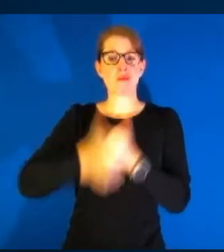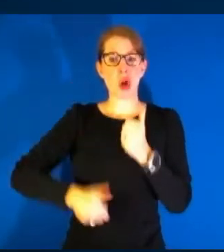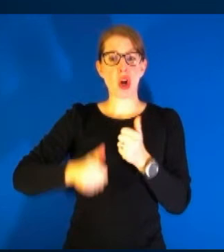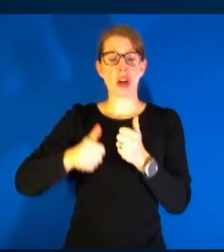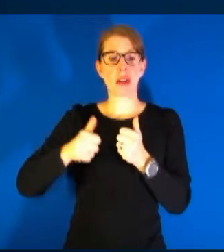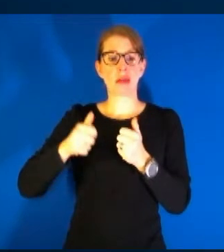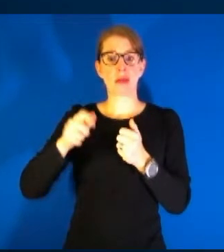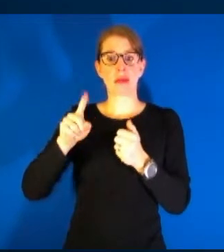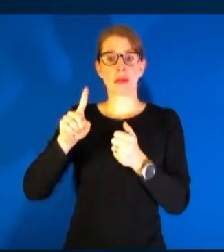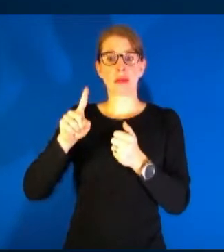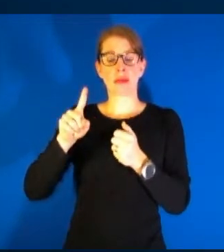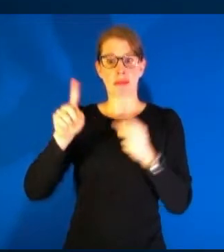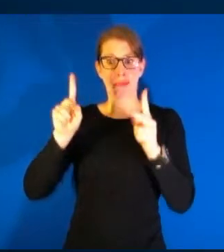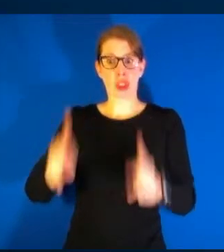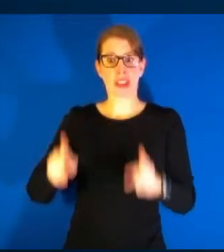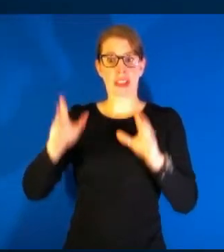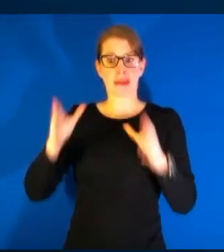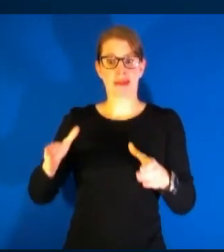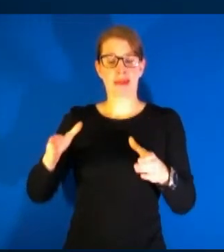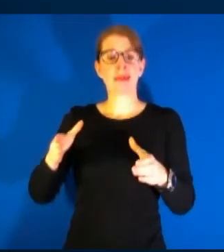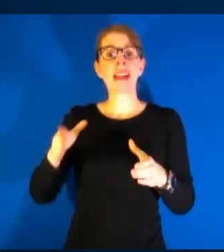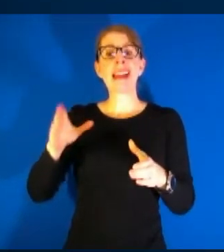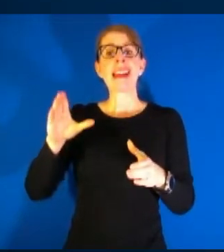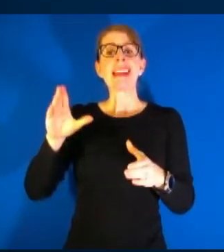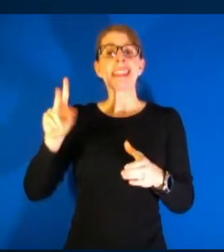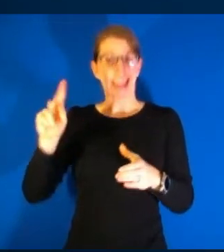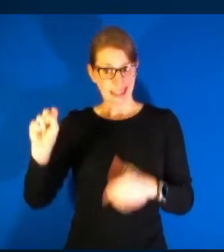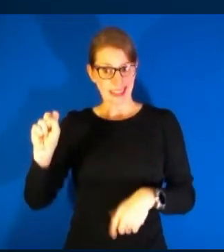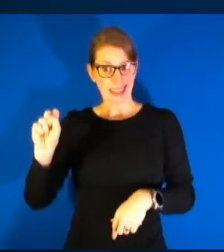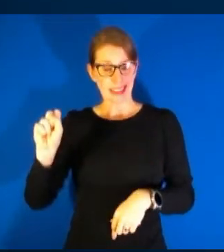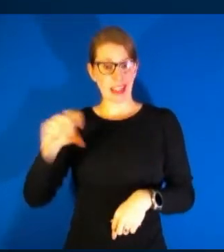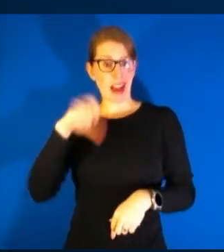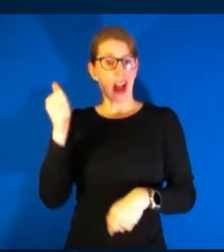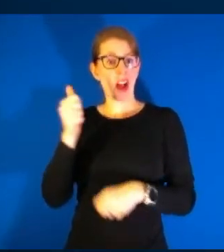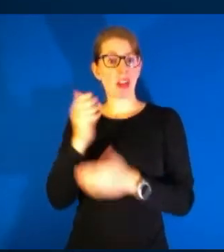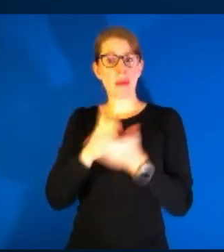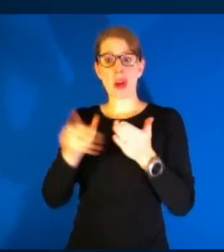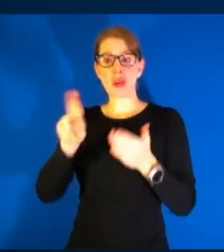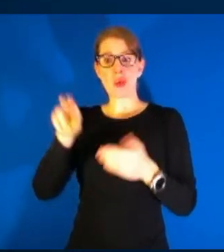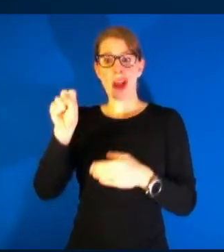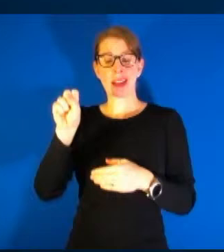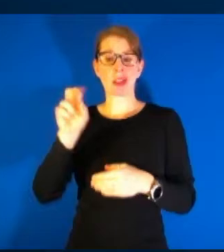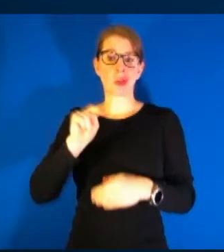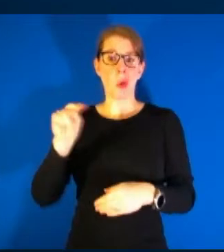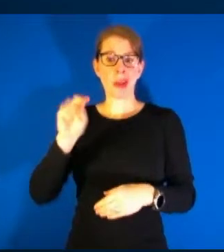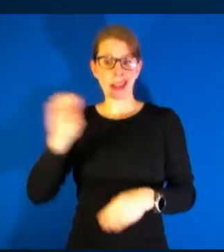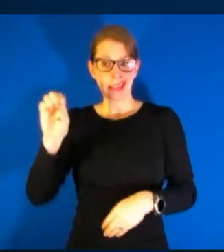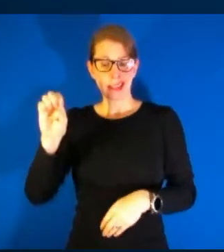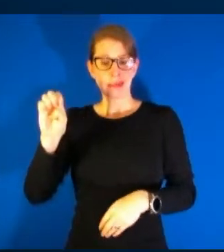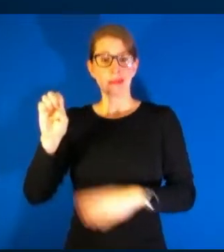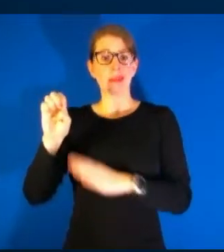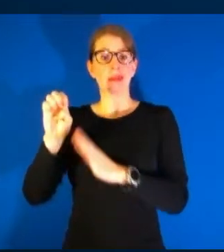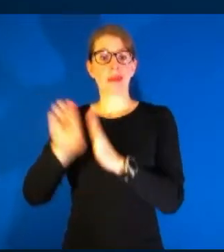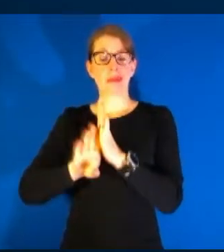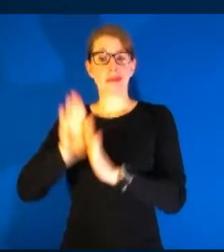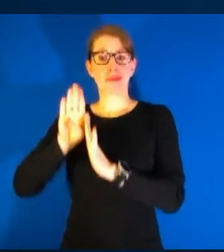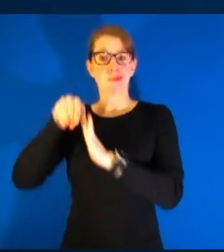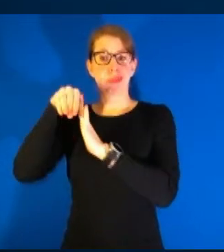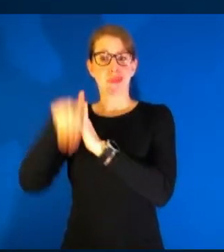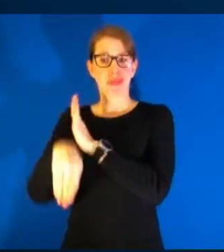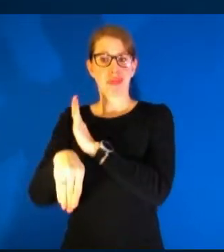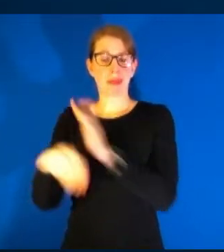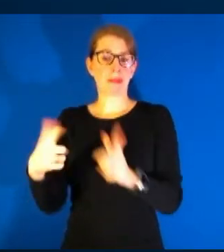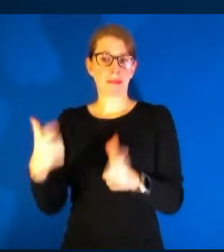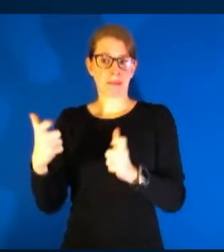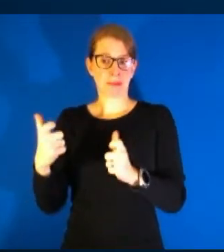Kansas. And what that means is that you look at the other parts of the United States, the Northeast has clearly shown the hook and it's dropping rapidly. You look